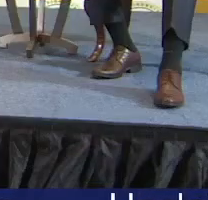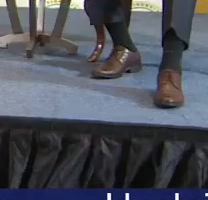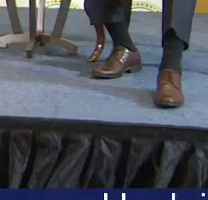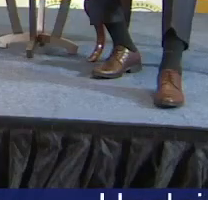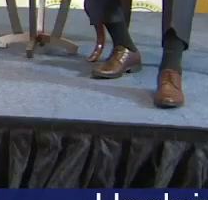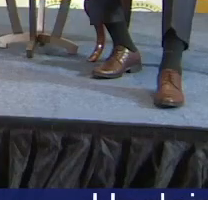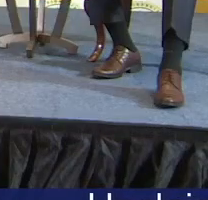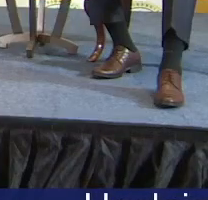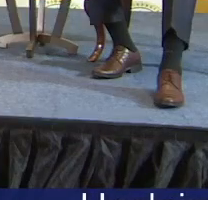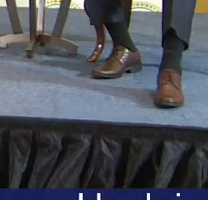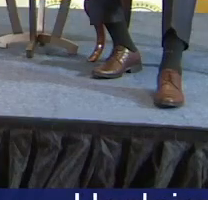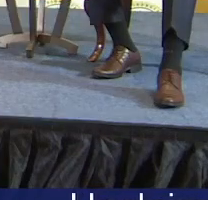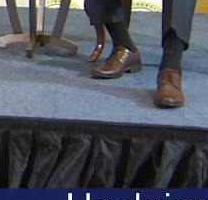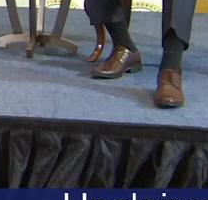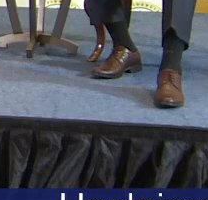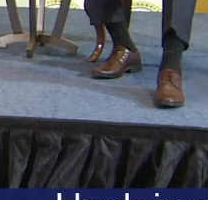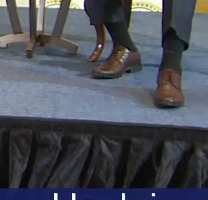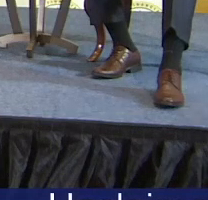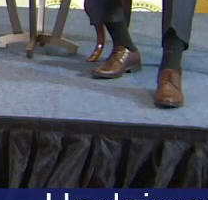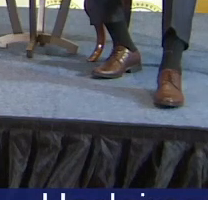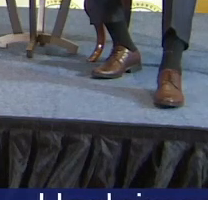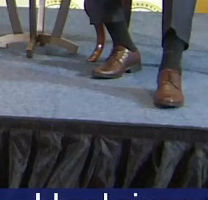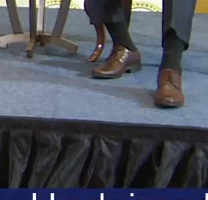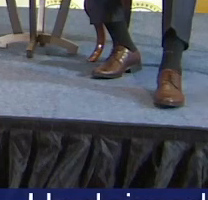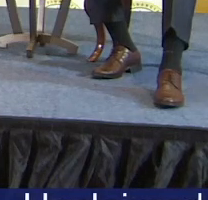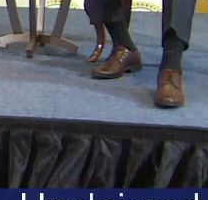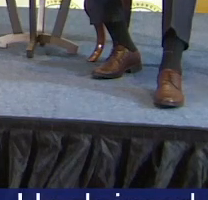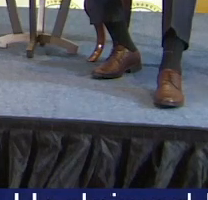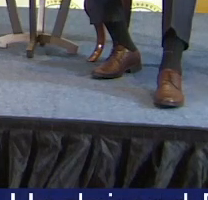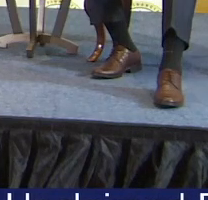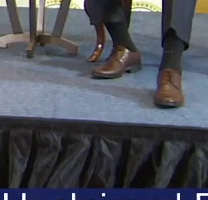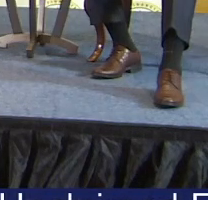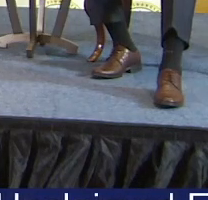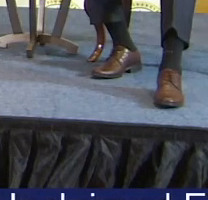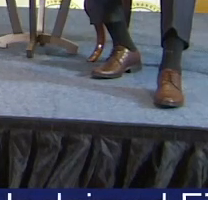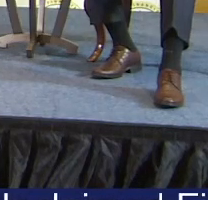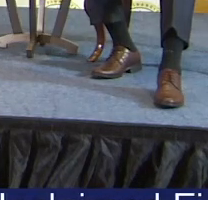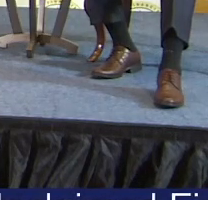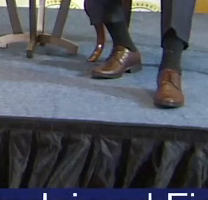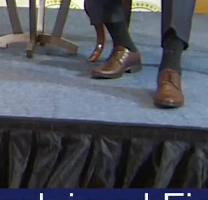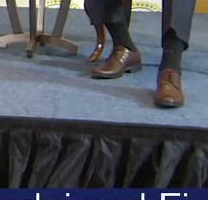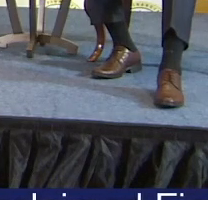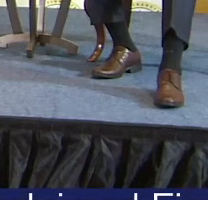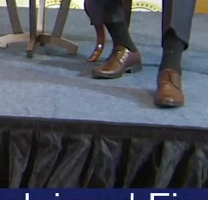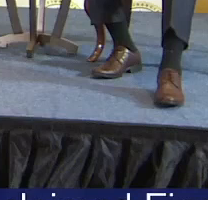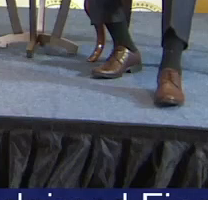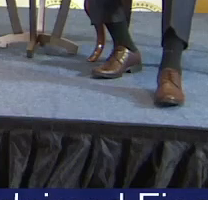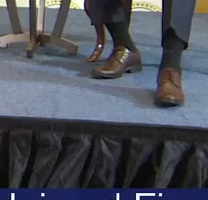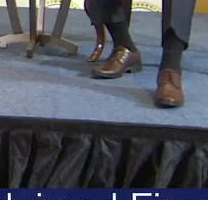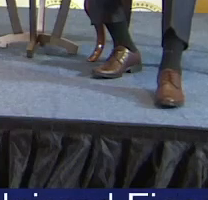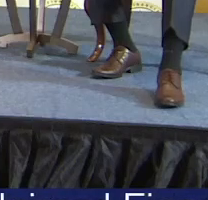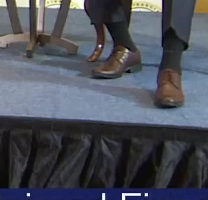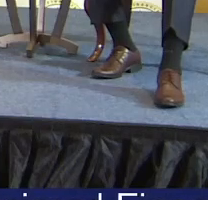Right, so the Q&A is running hot and fast, and this, I think I'll open it up to the three panelists. And the